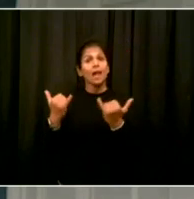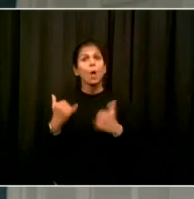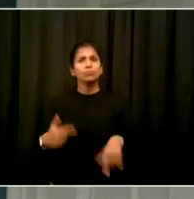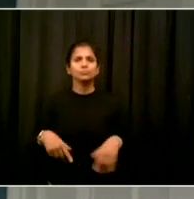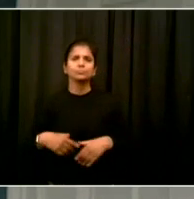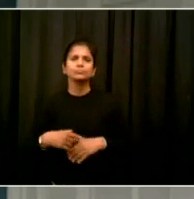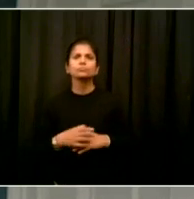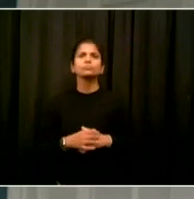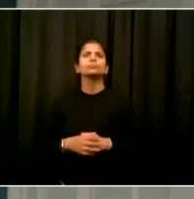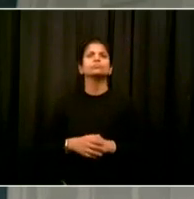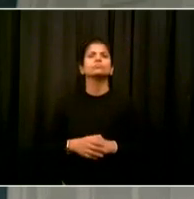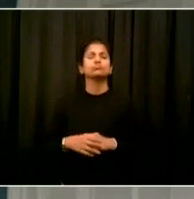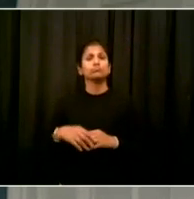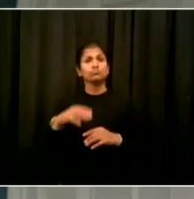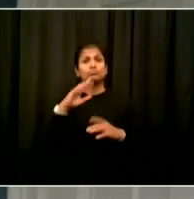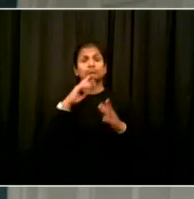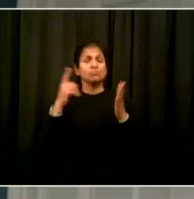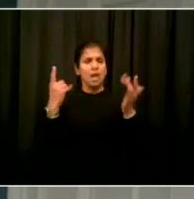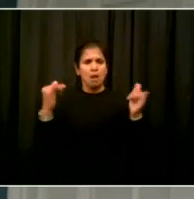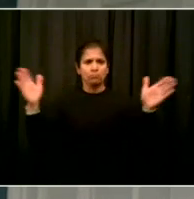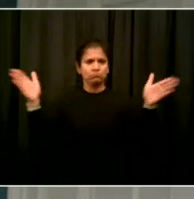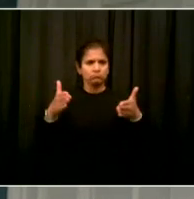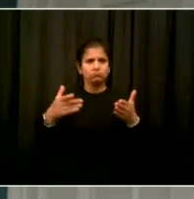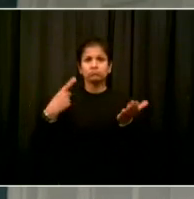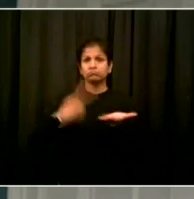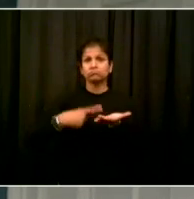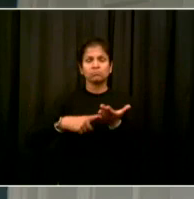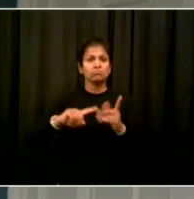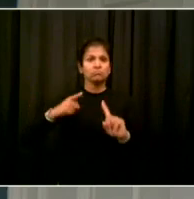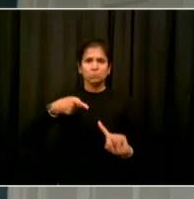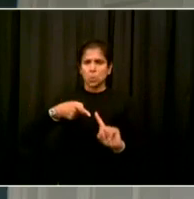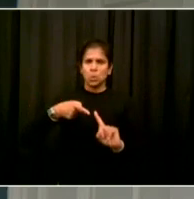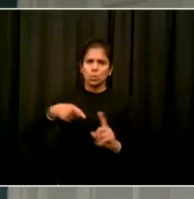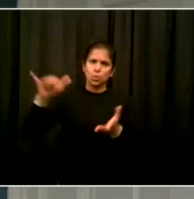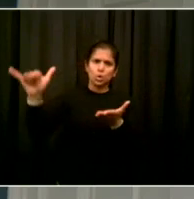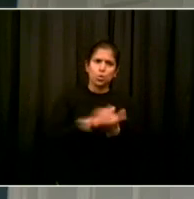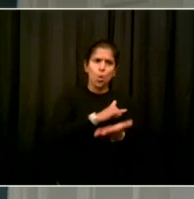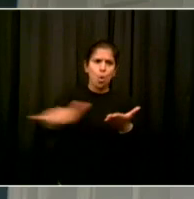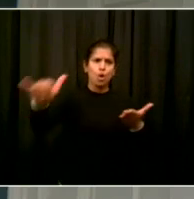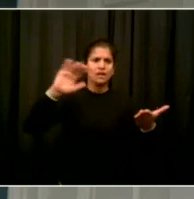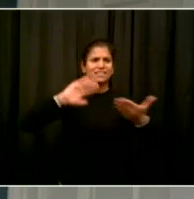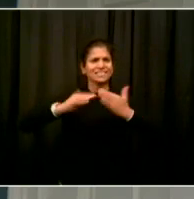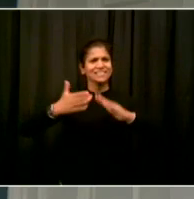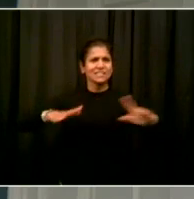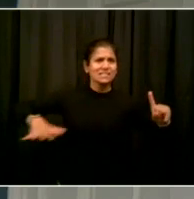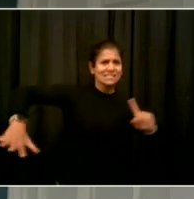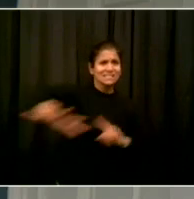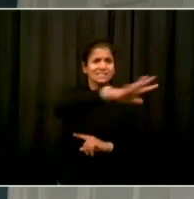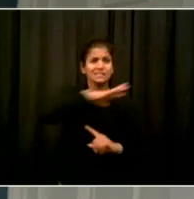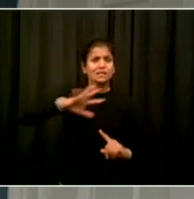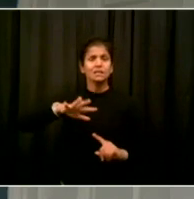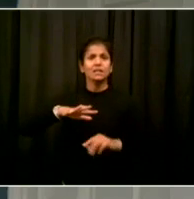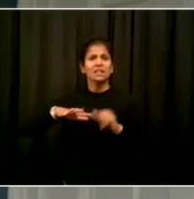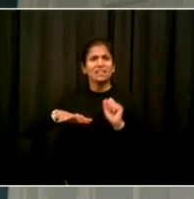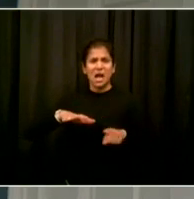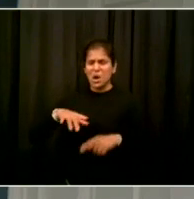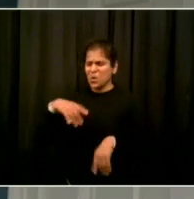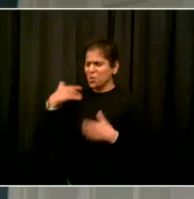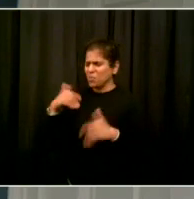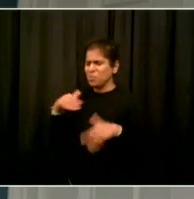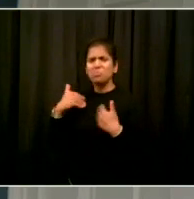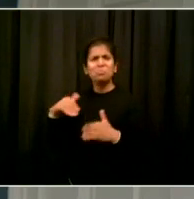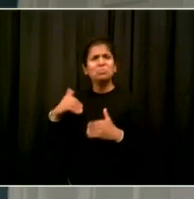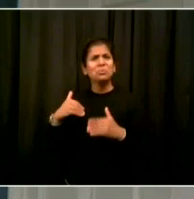at a particularly important time. But that is a time also when so many great things can happen in